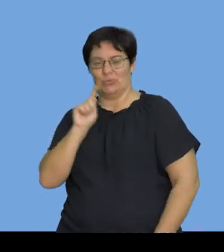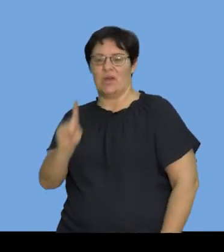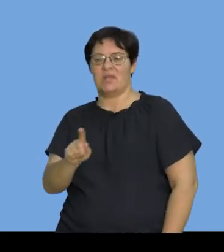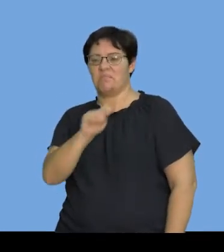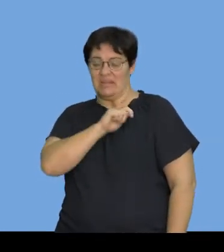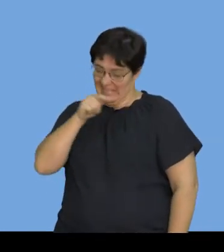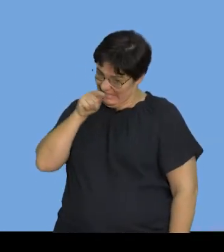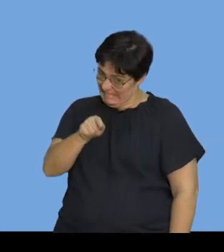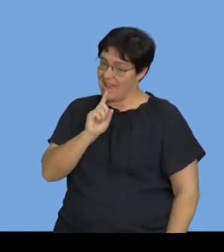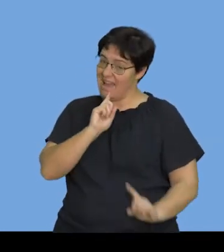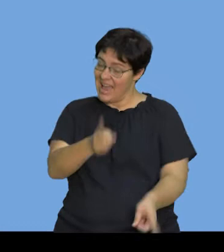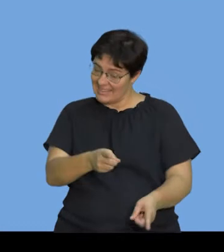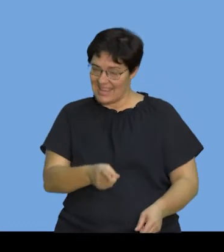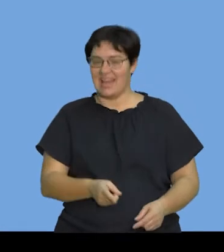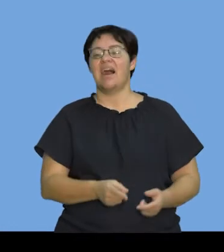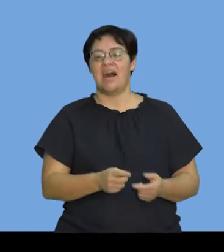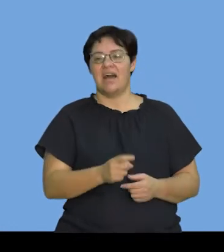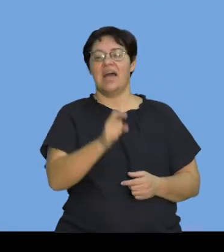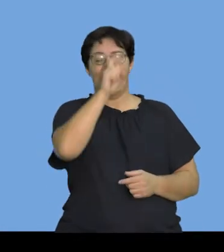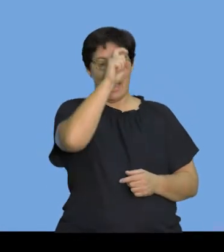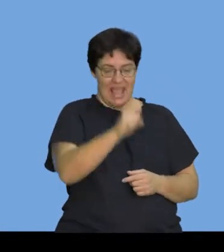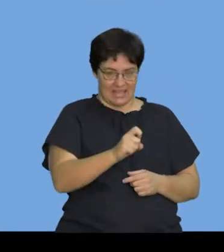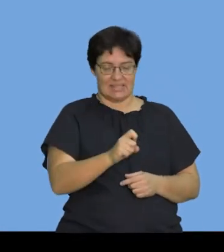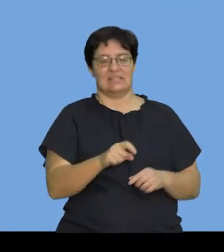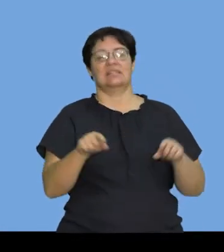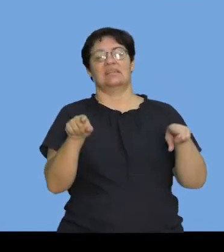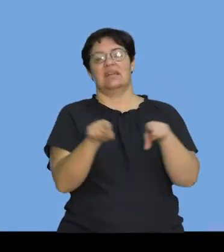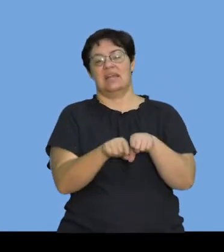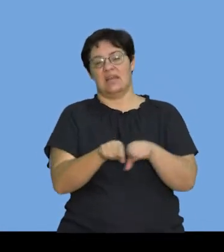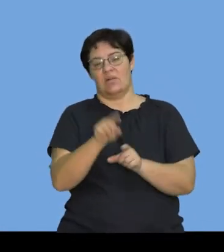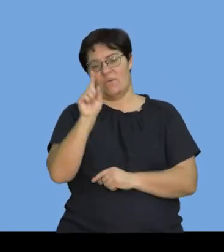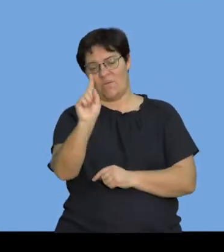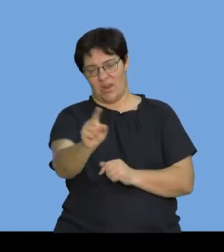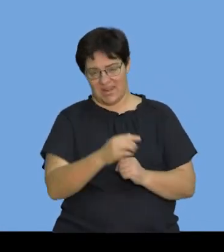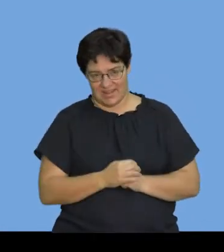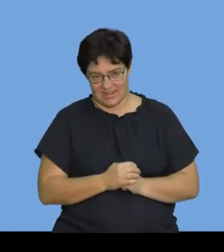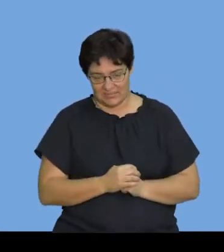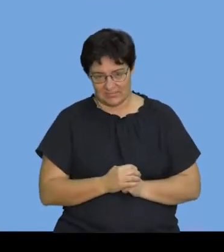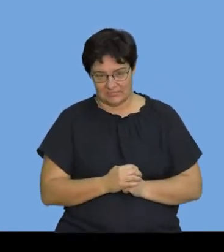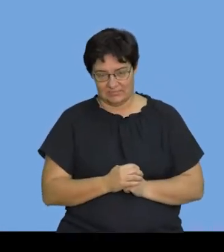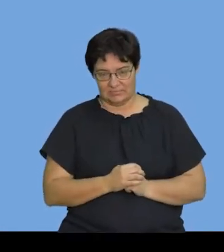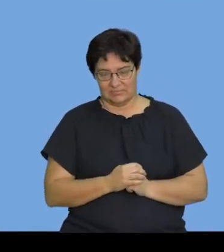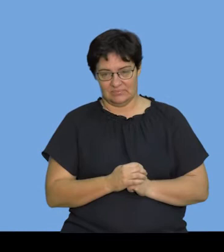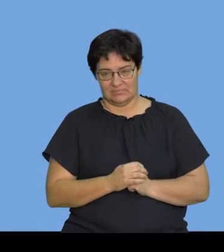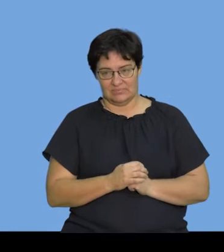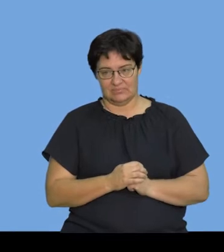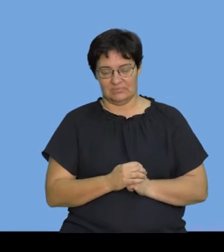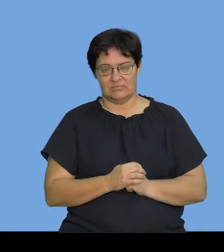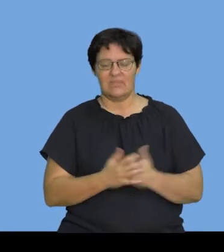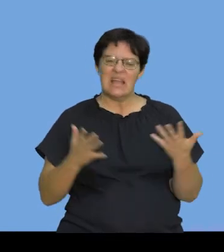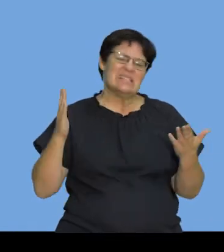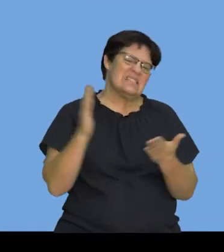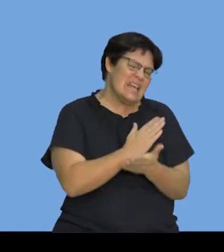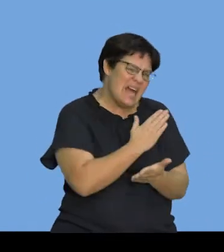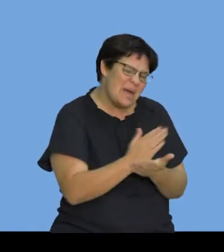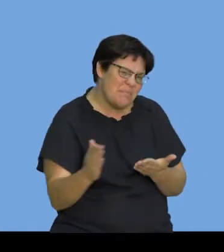1. Then you conclude, therefore, x is equals to 1. Some people